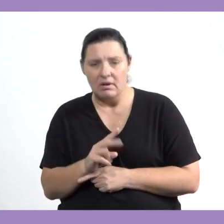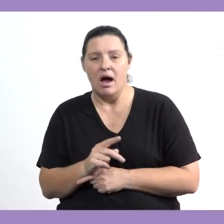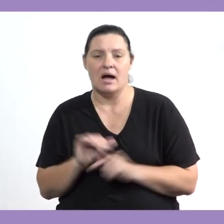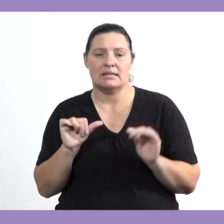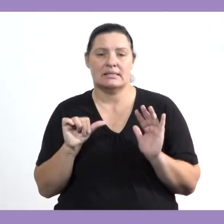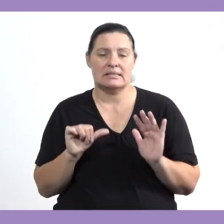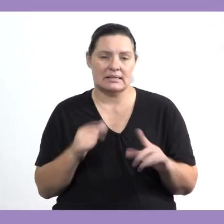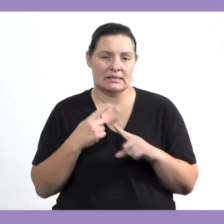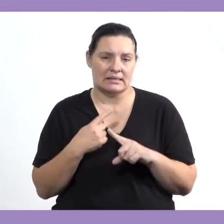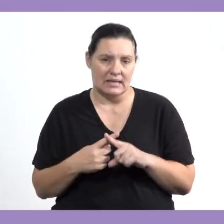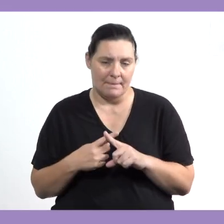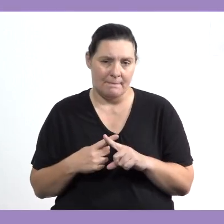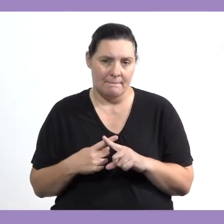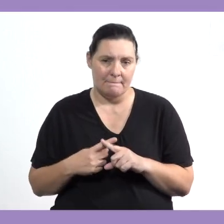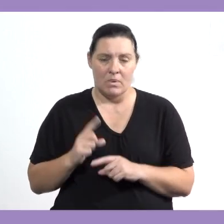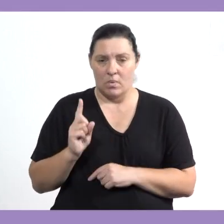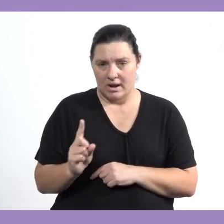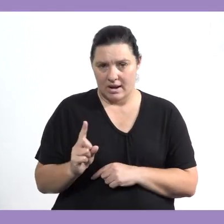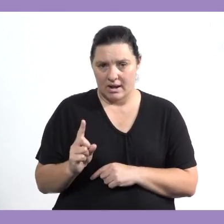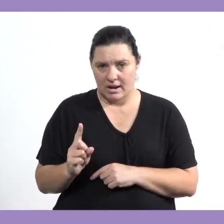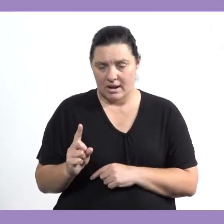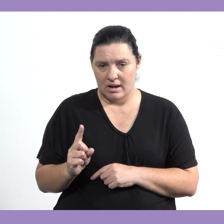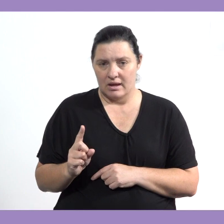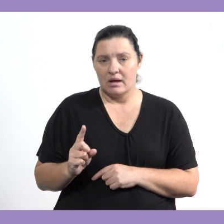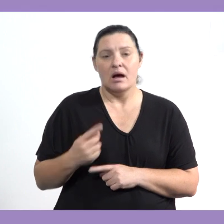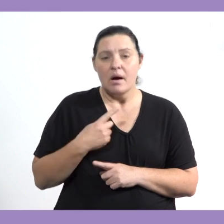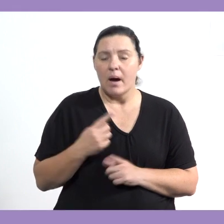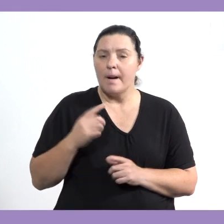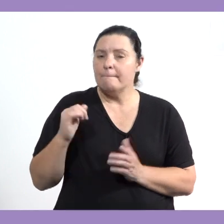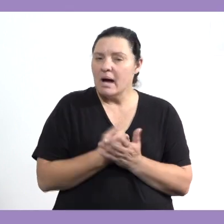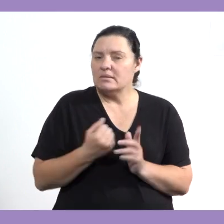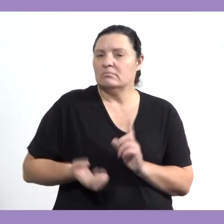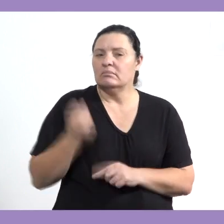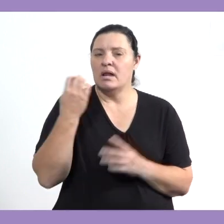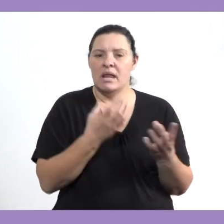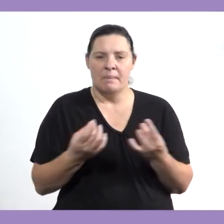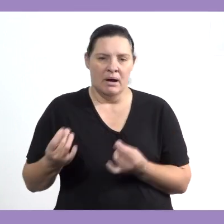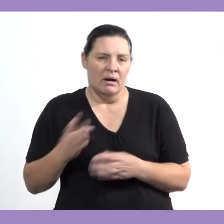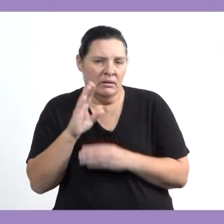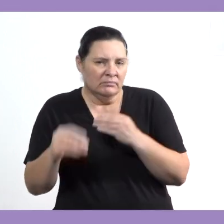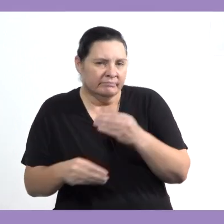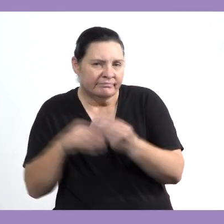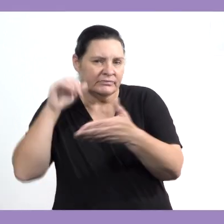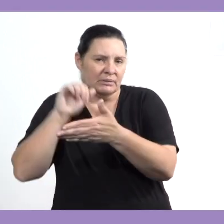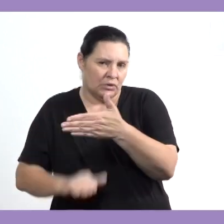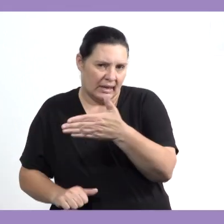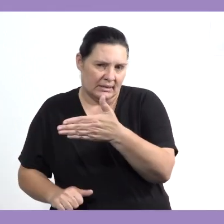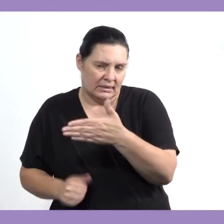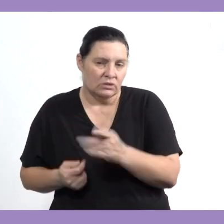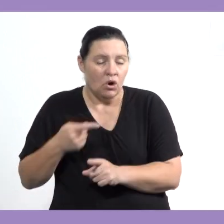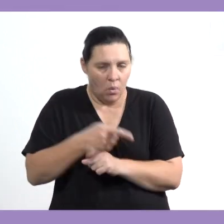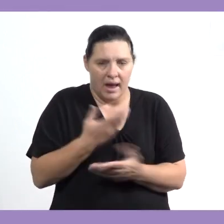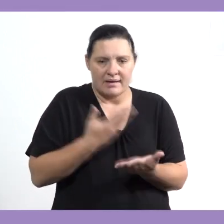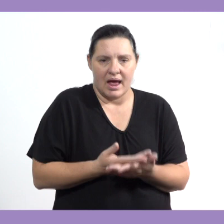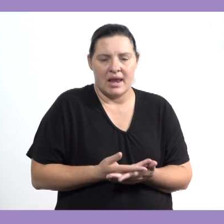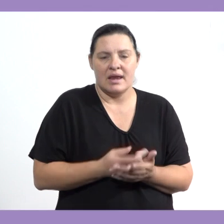to say that is 6 multiplied by 1. And remember, we must find the number that we are going to add or subtract